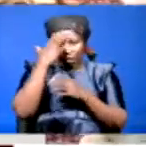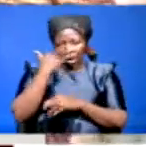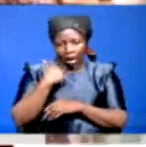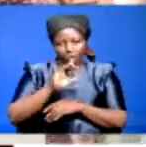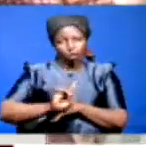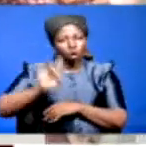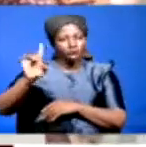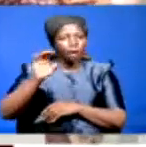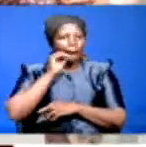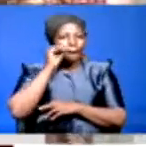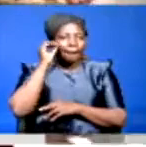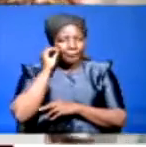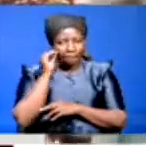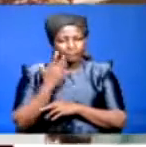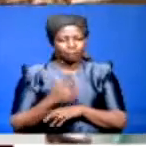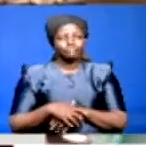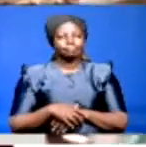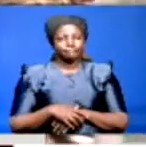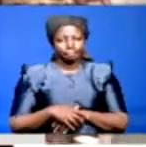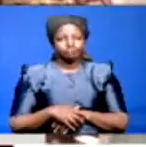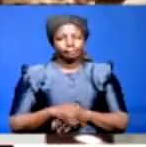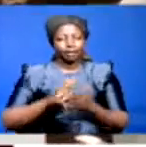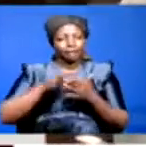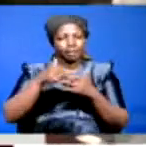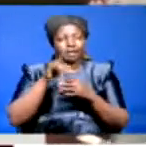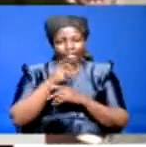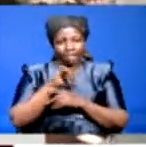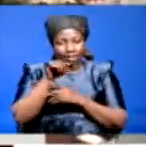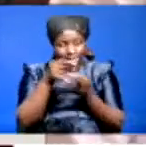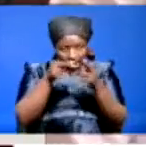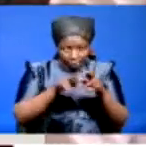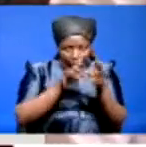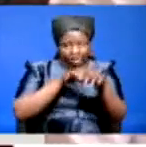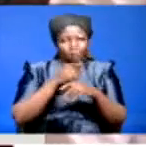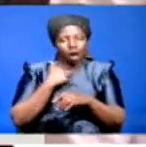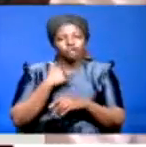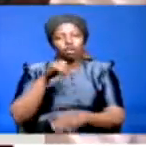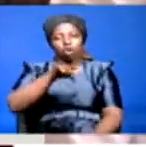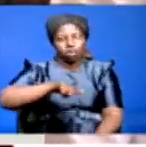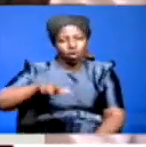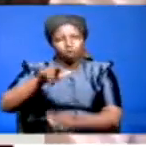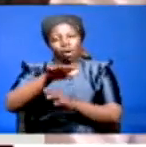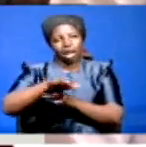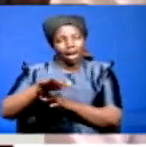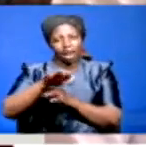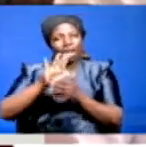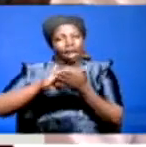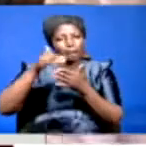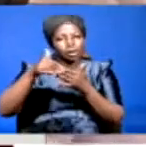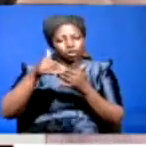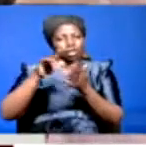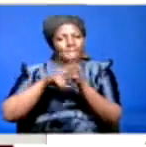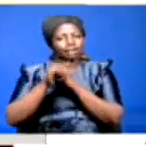a recovered person. But her salvation came in the form of a residential treatment facility at Njoro Sub-County in Nakuru. It was